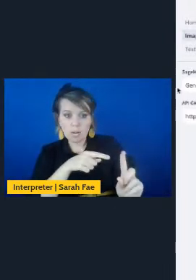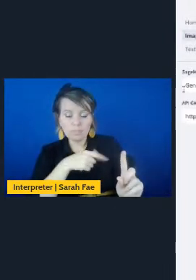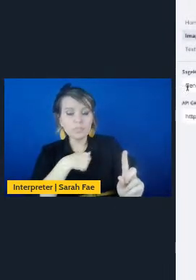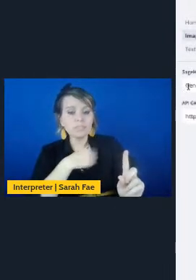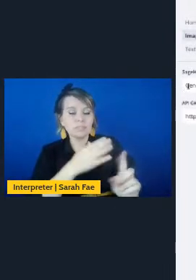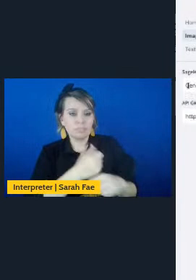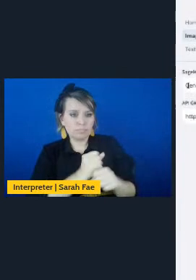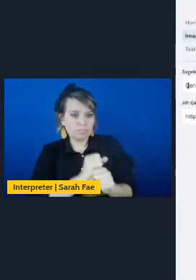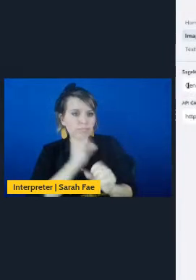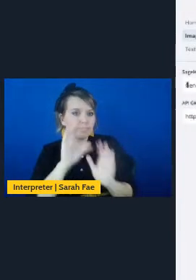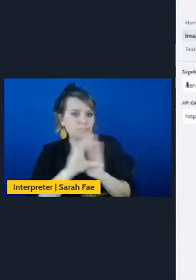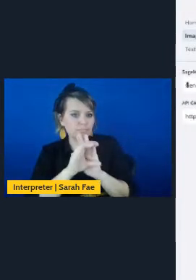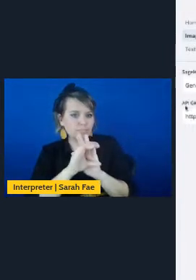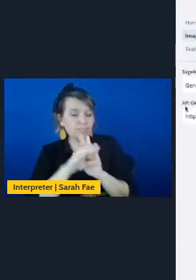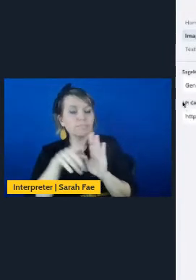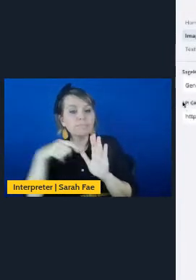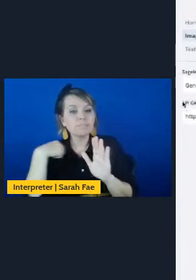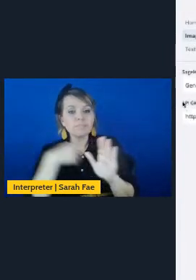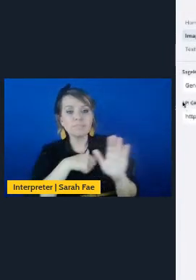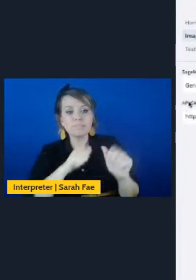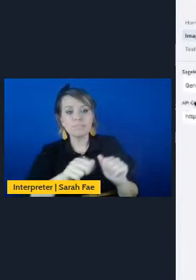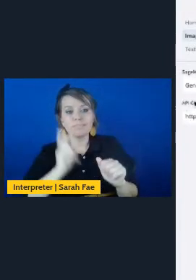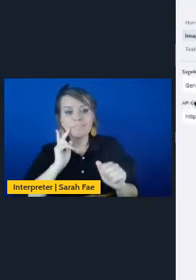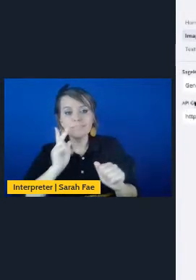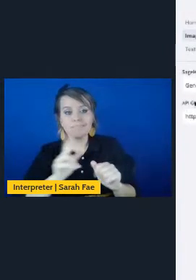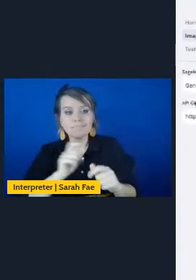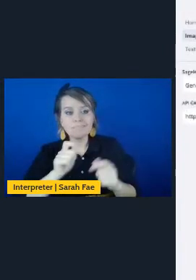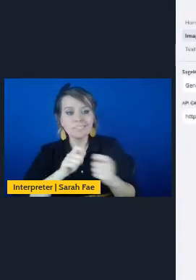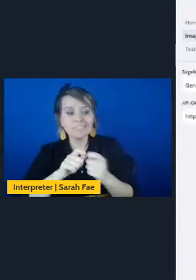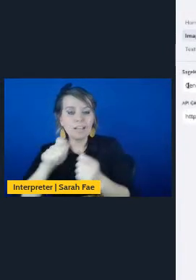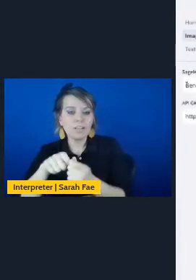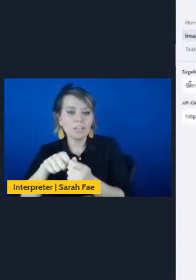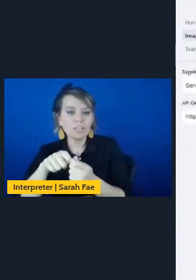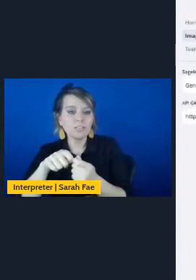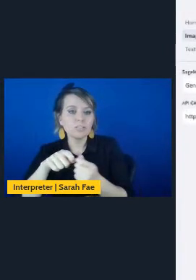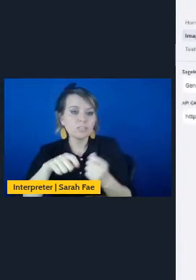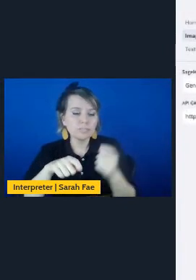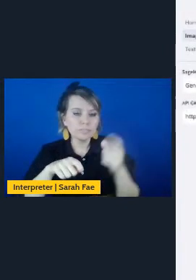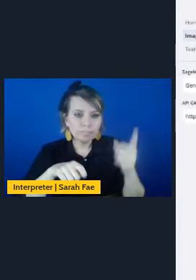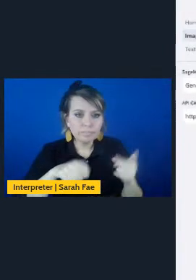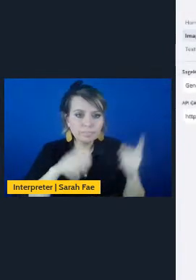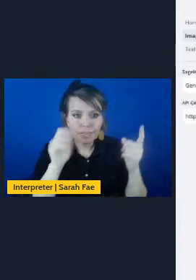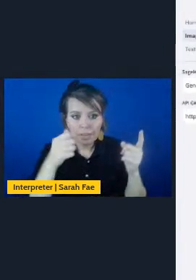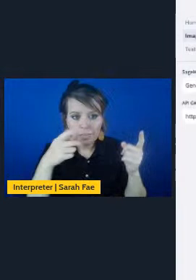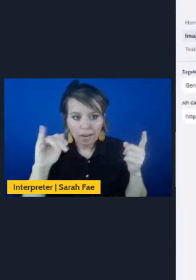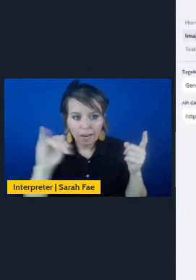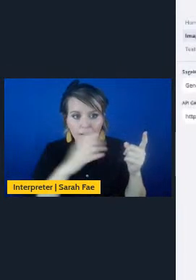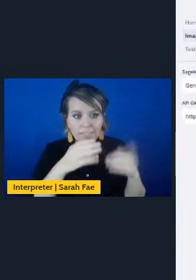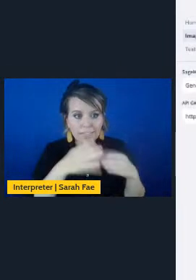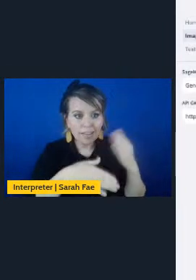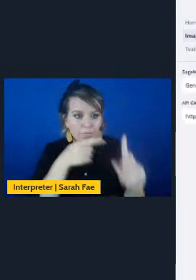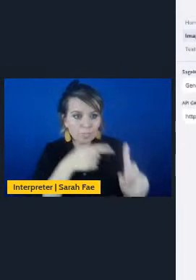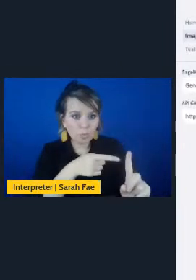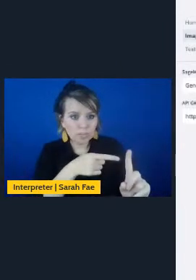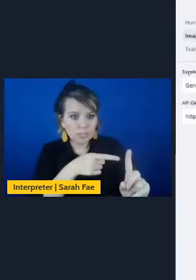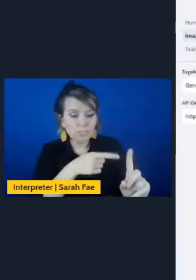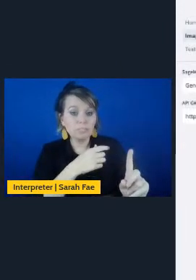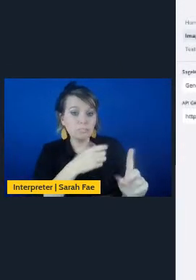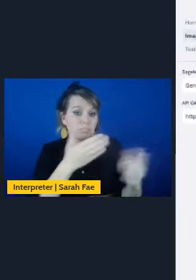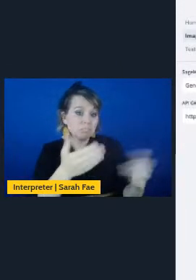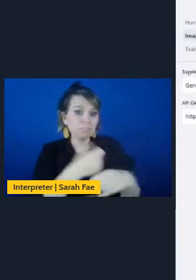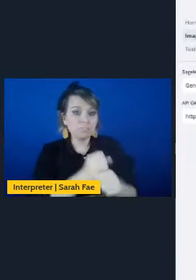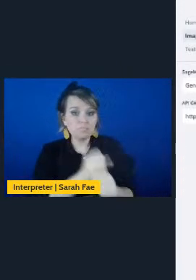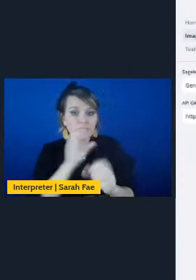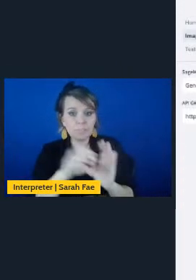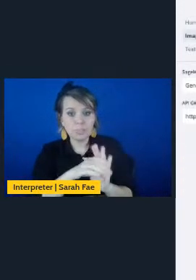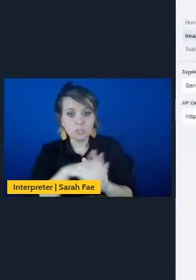image. You can also see details like the API gateway URL that it's calling and the endpoint. So let's generate the image. So